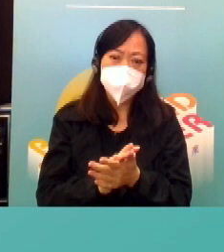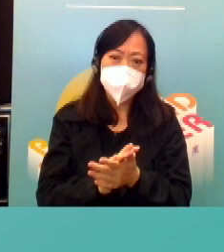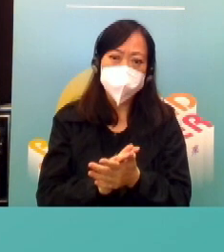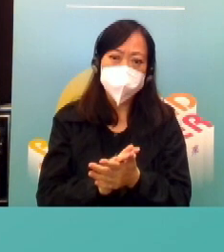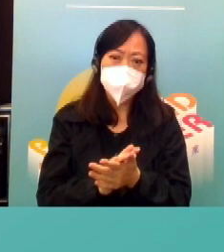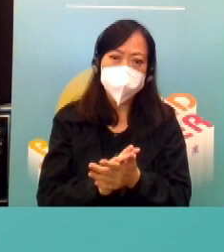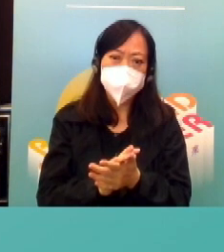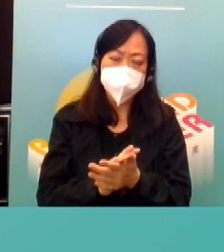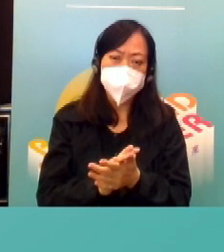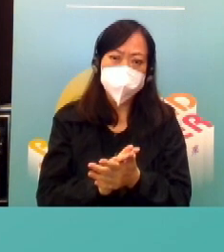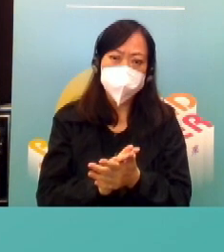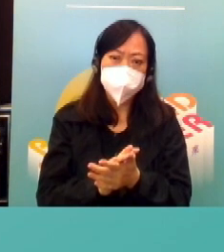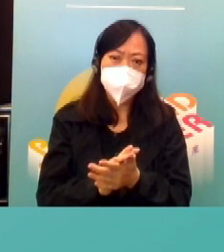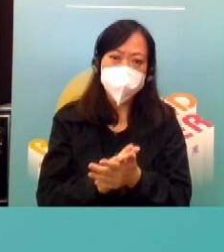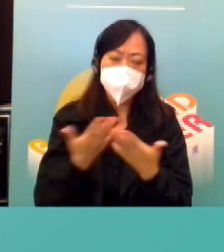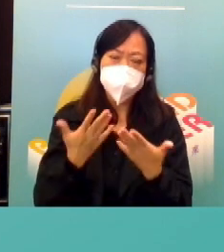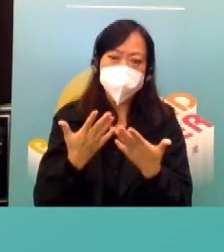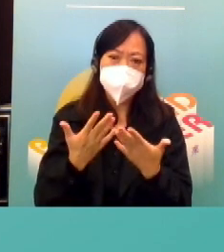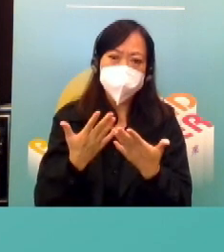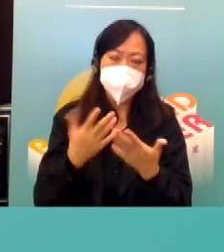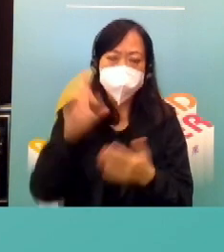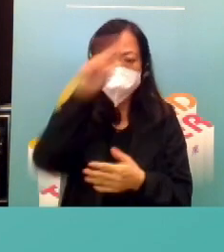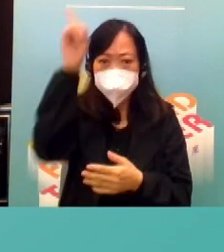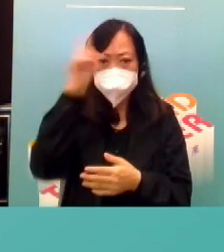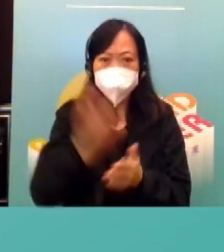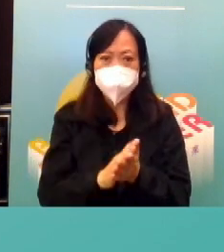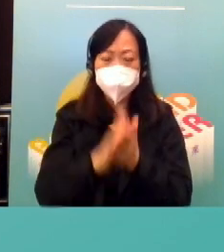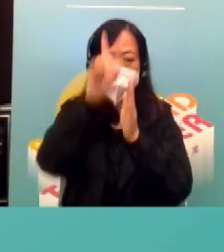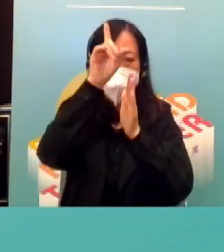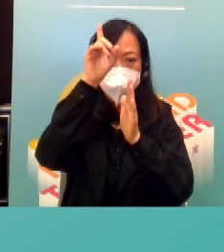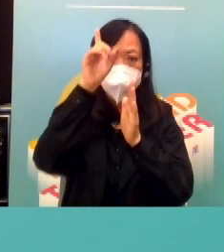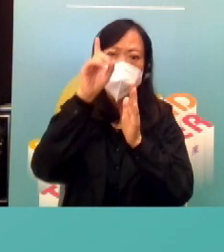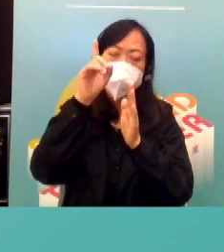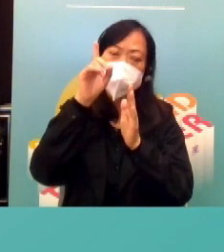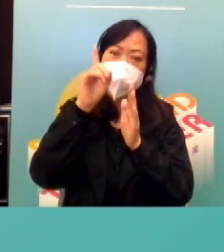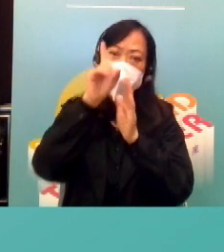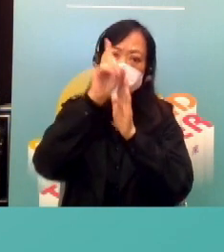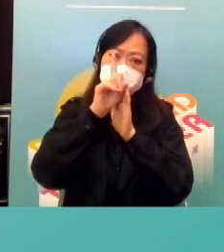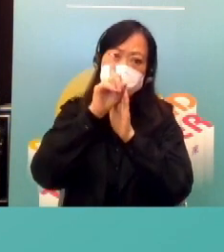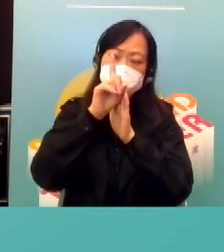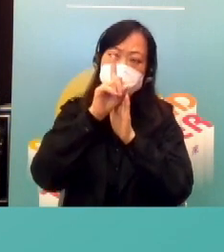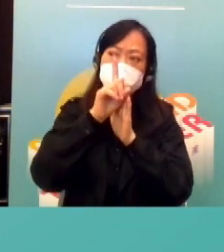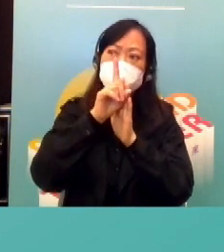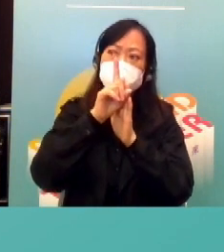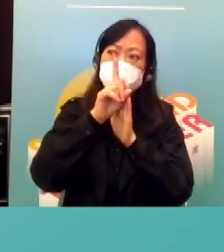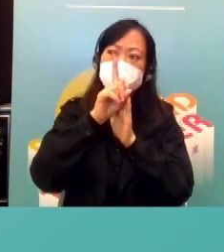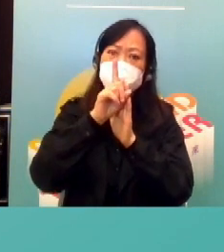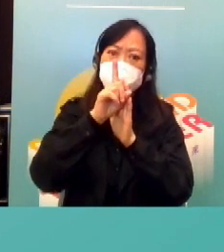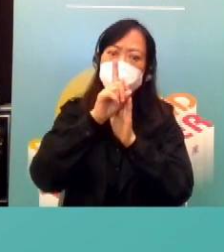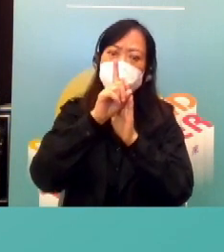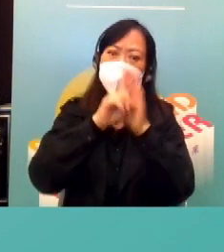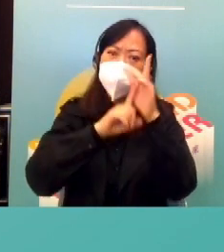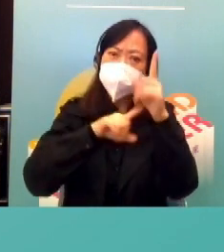temperature 1.5 degree higher than industrial pre-industrial revolution